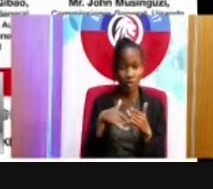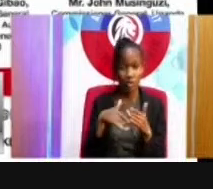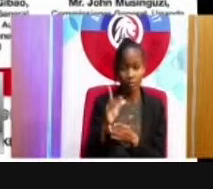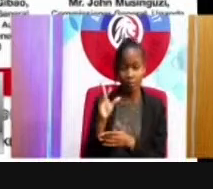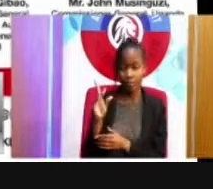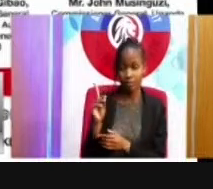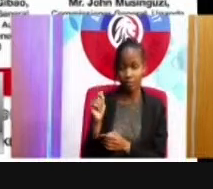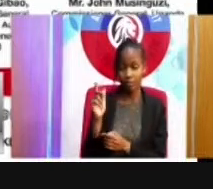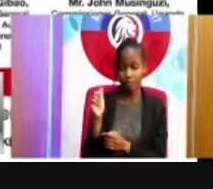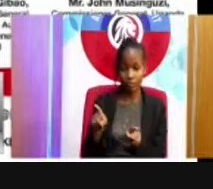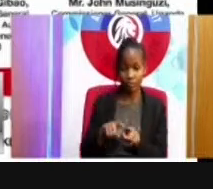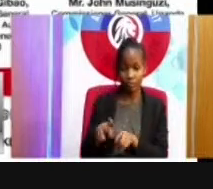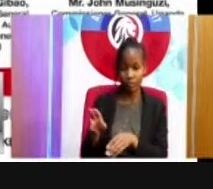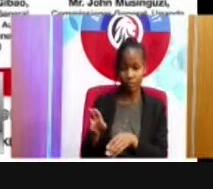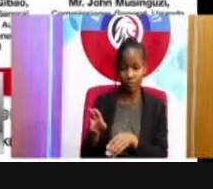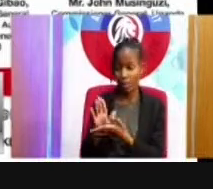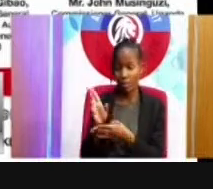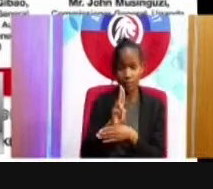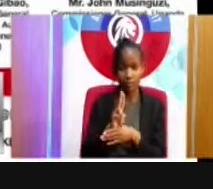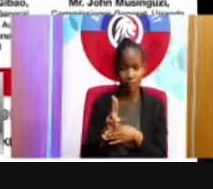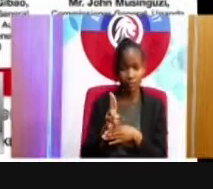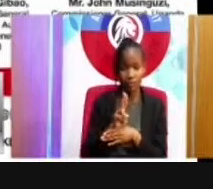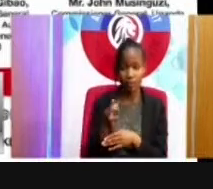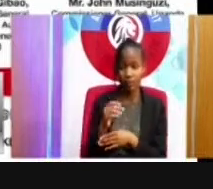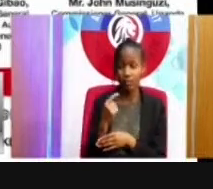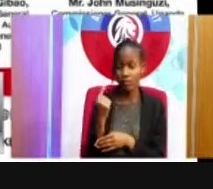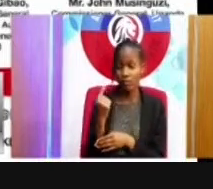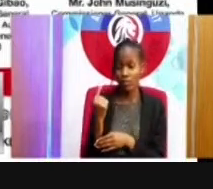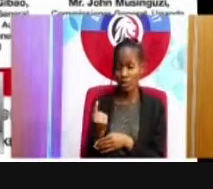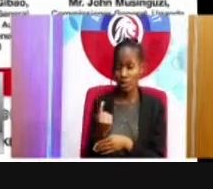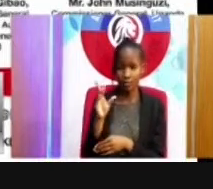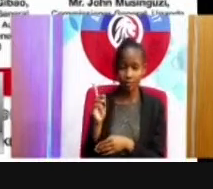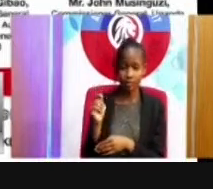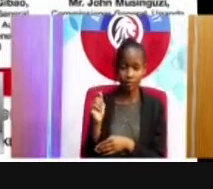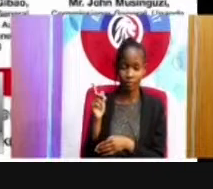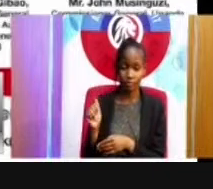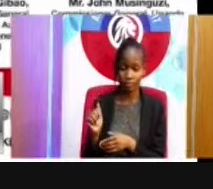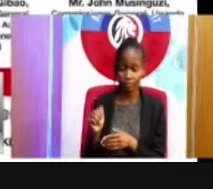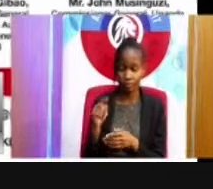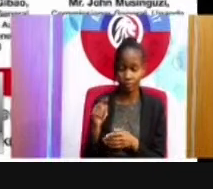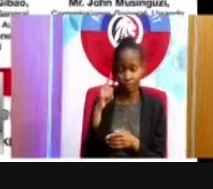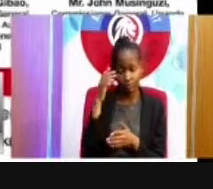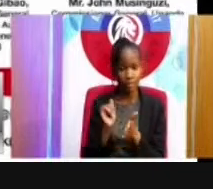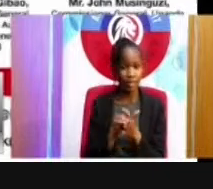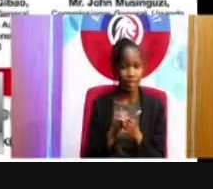of big data. I think that's absolutely critical